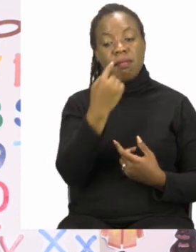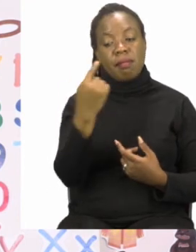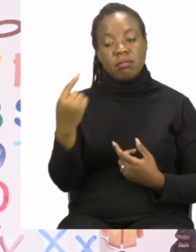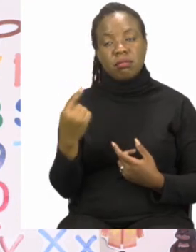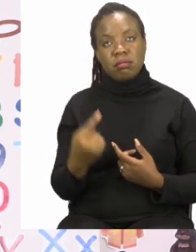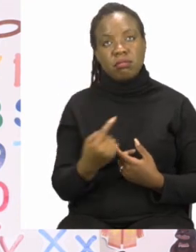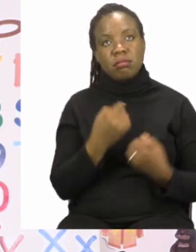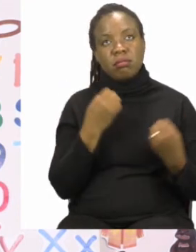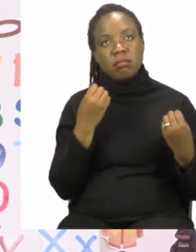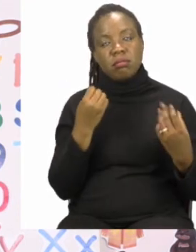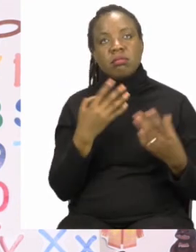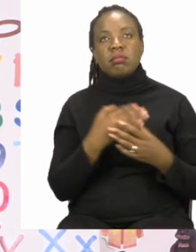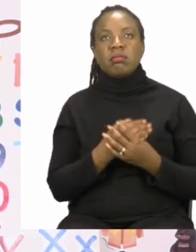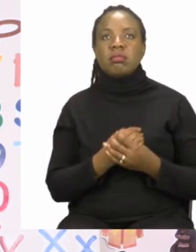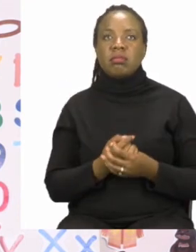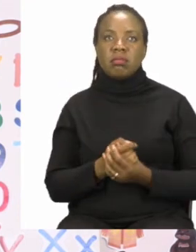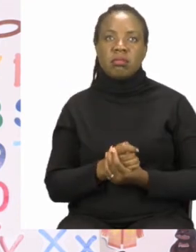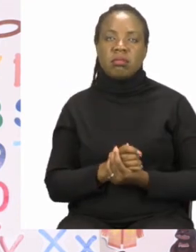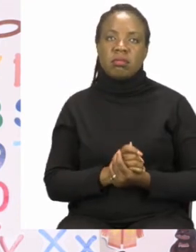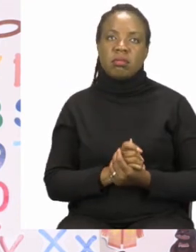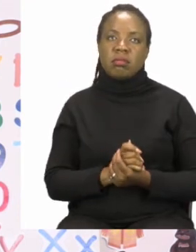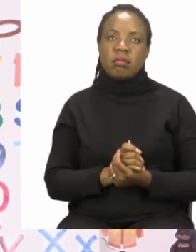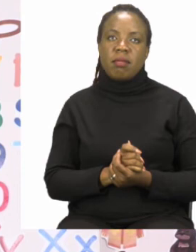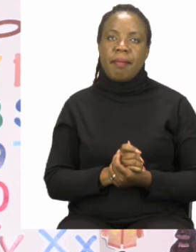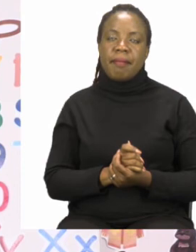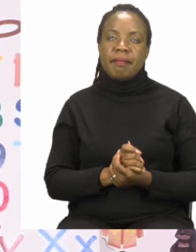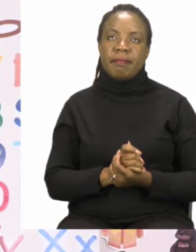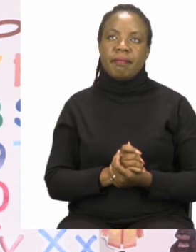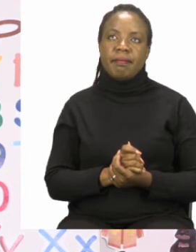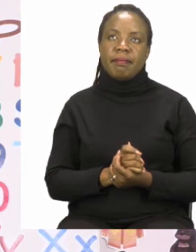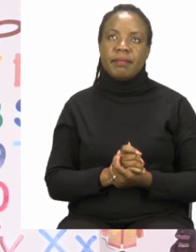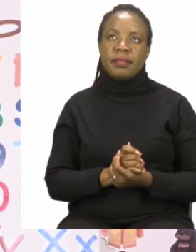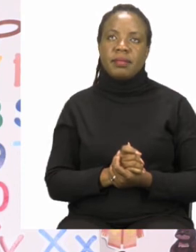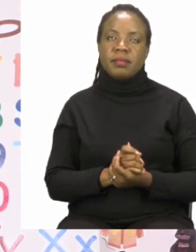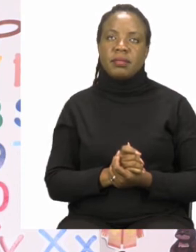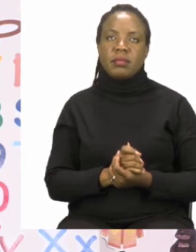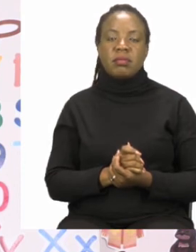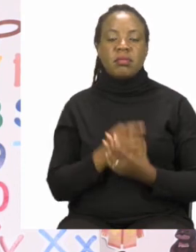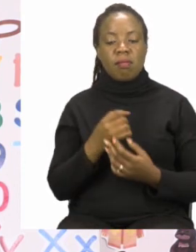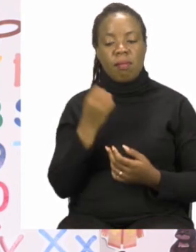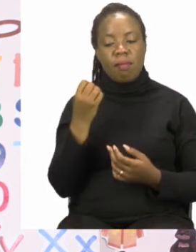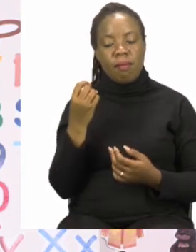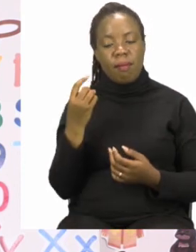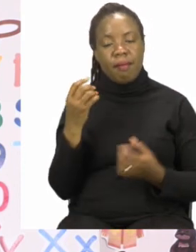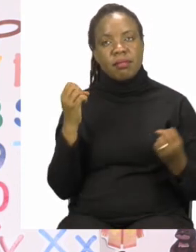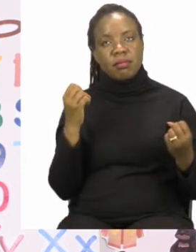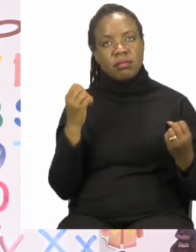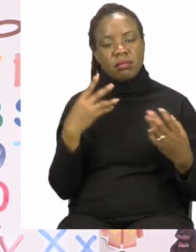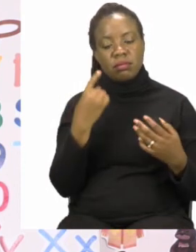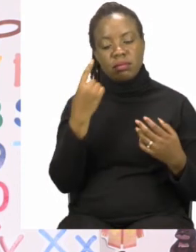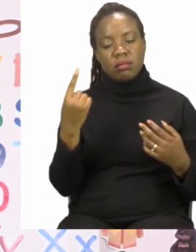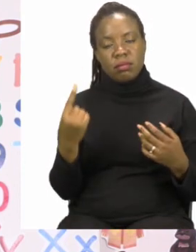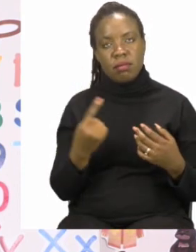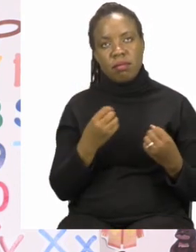goats are there in each camp? So, our job now is to count how many there are in each camp